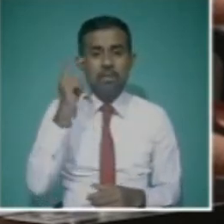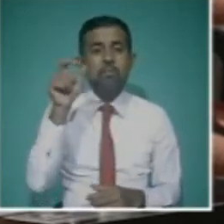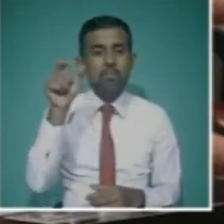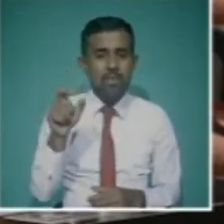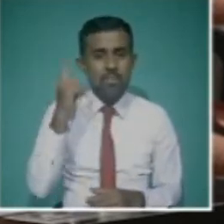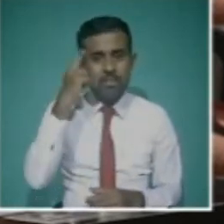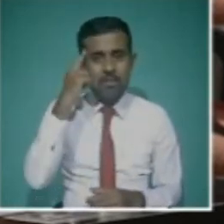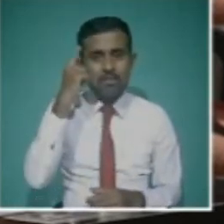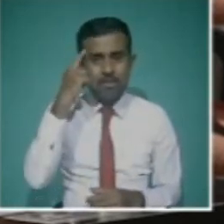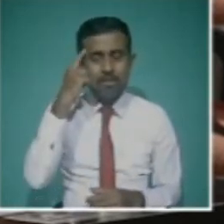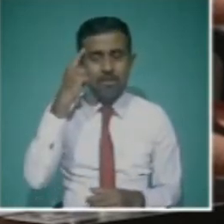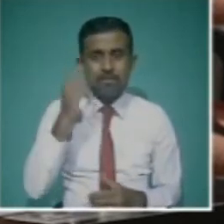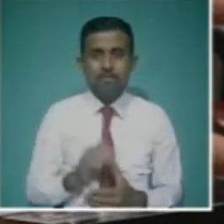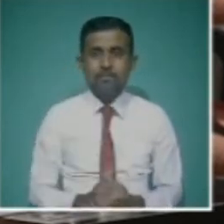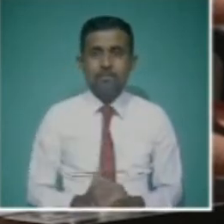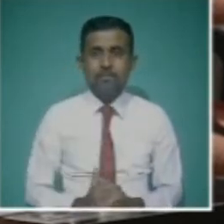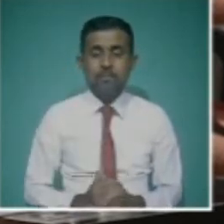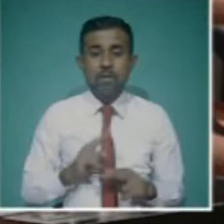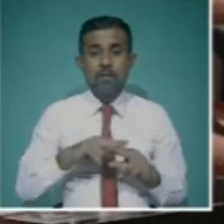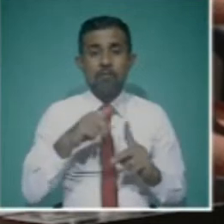federal solution is the only solution